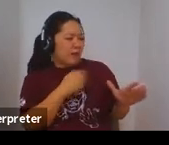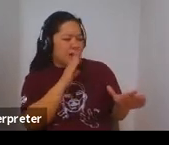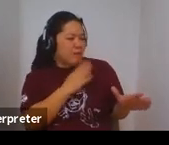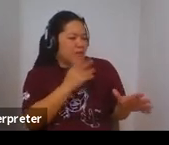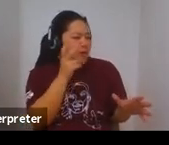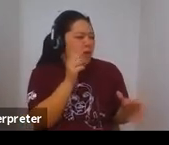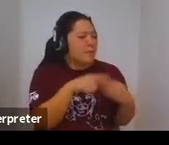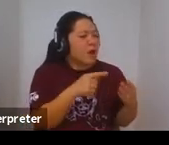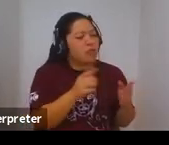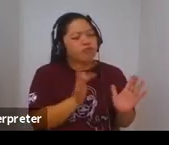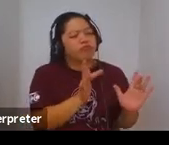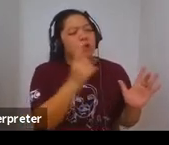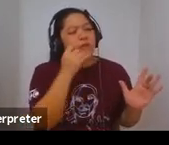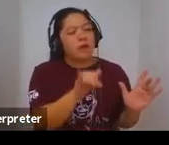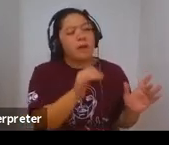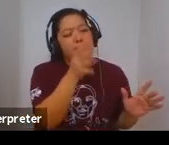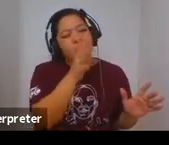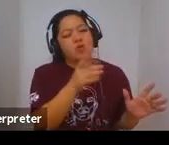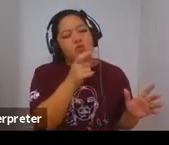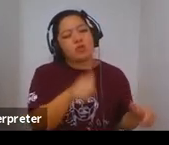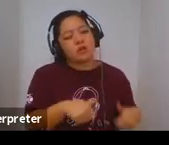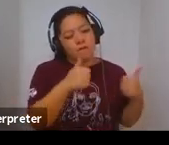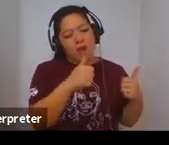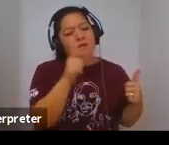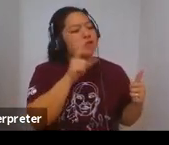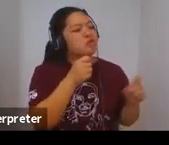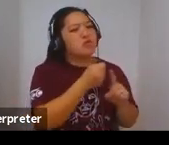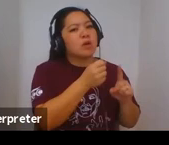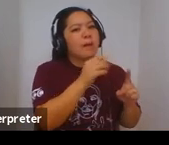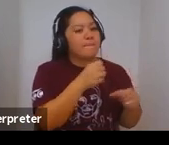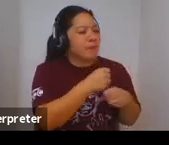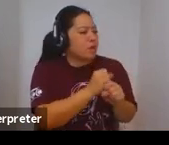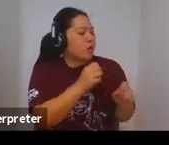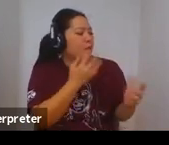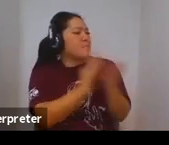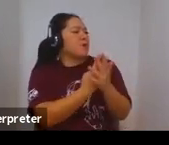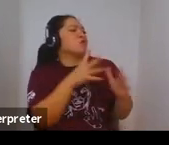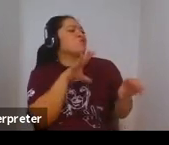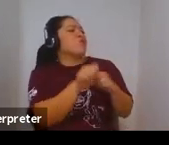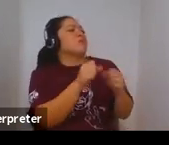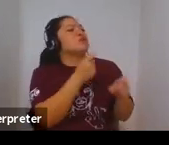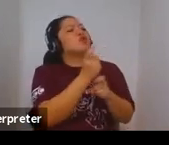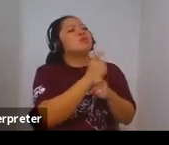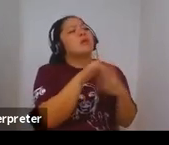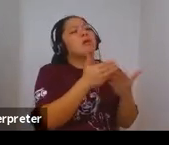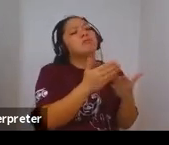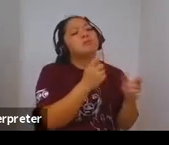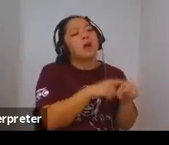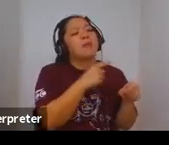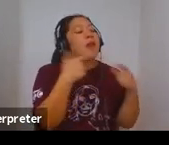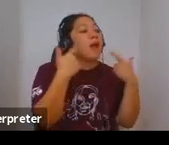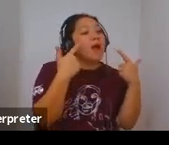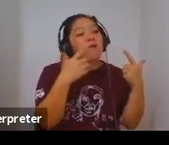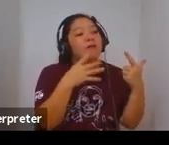about empathy towards men who survive sexual assault. I mean, people make prison rape jokes all the time, and we laugh at movies where